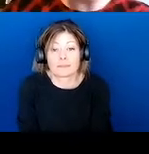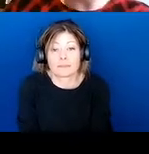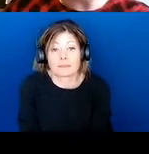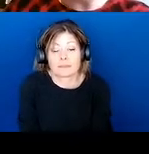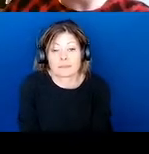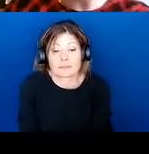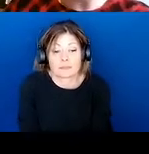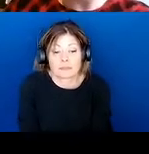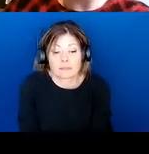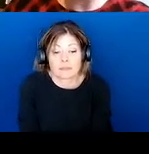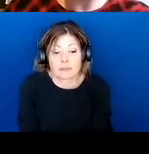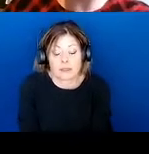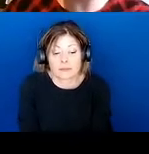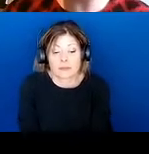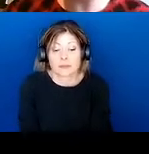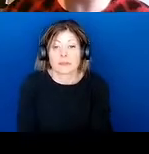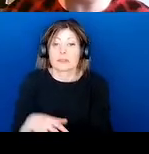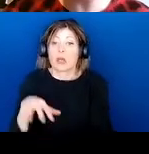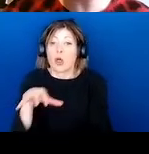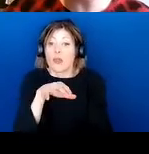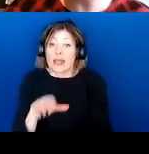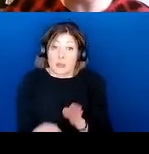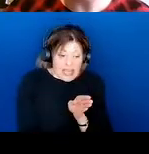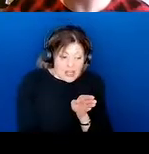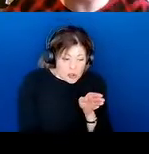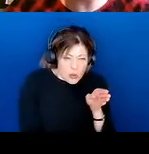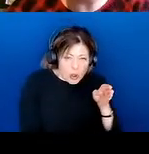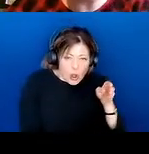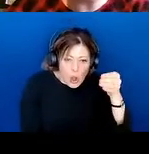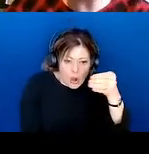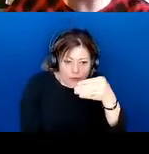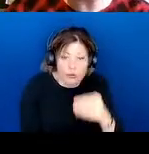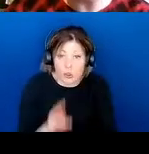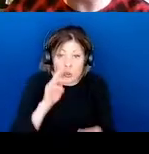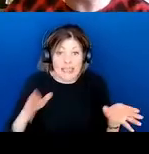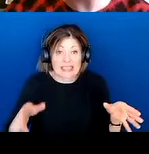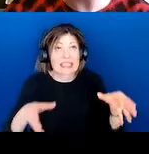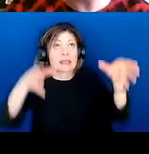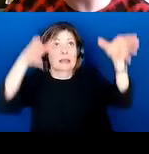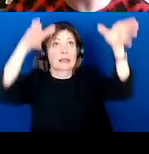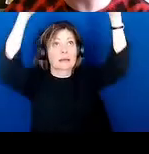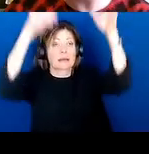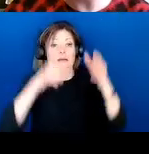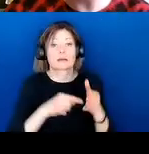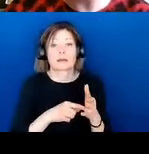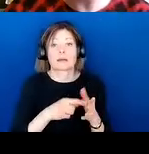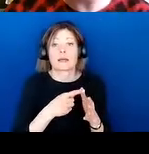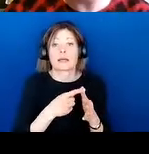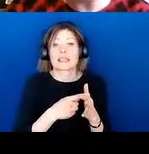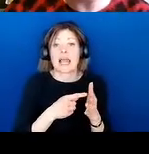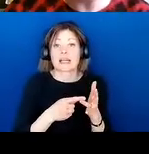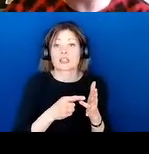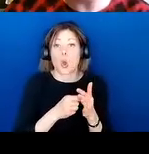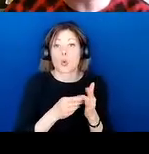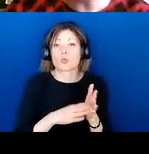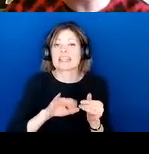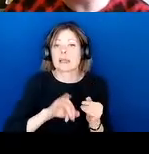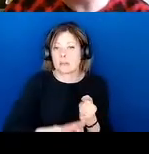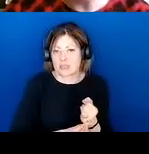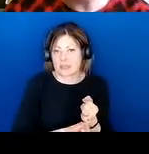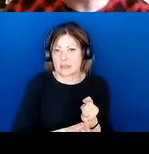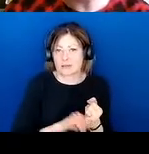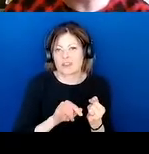As we approach the curve of the lake, we see two very tall taxodiums, or swamp cypresses, by the water's